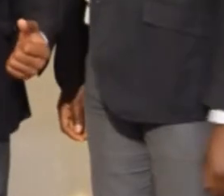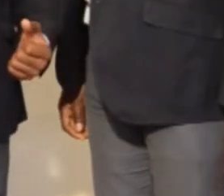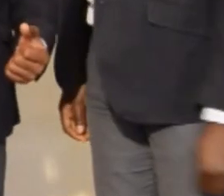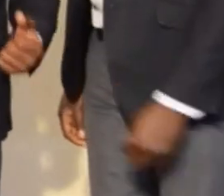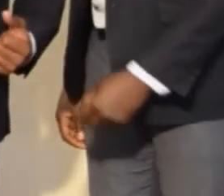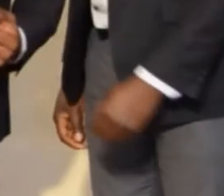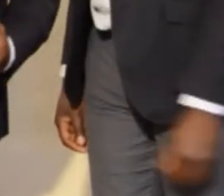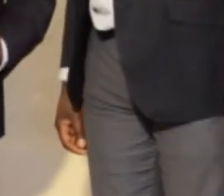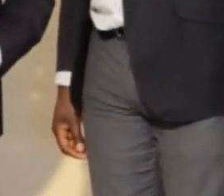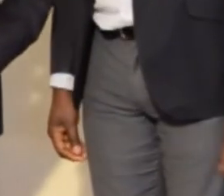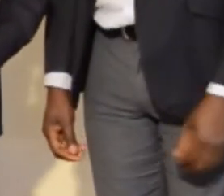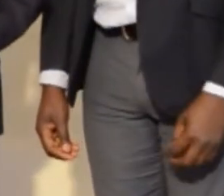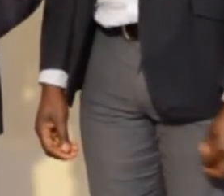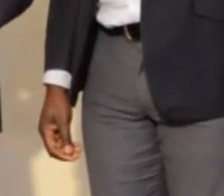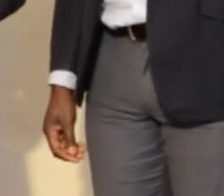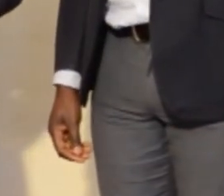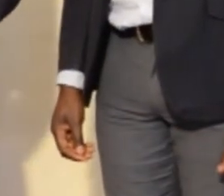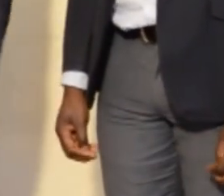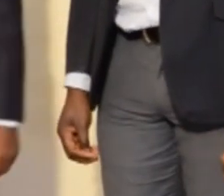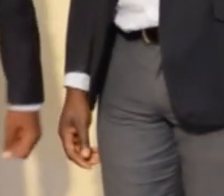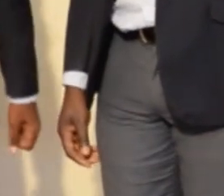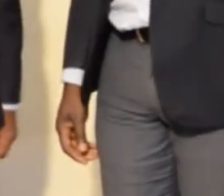Kuto Rawa Keo,